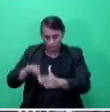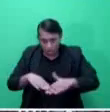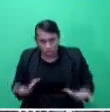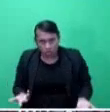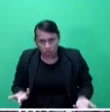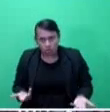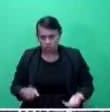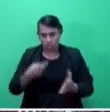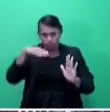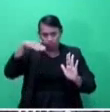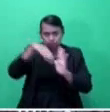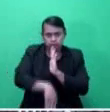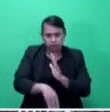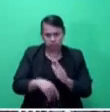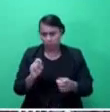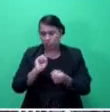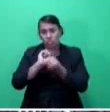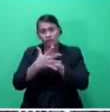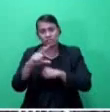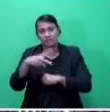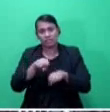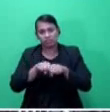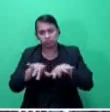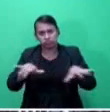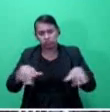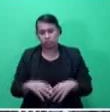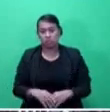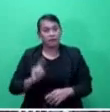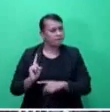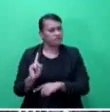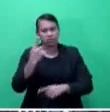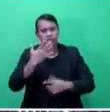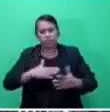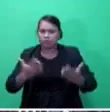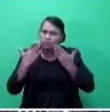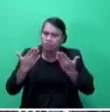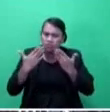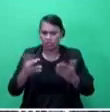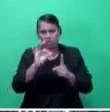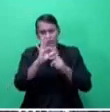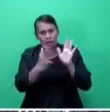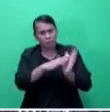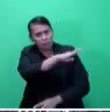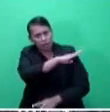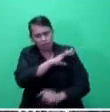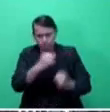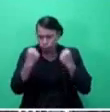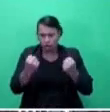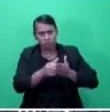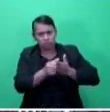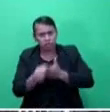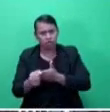sir, COVID-19. Mr. Speaker, sir, I would firstly like to thank our Honourable Prime Minister for his strong leadership throughout